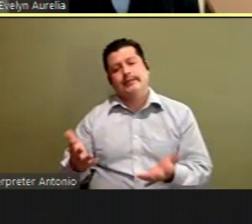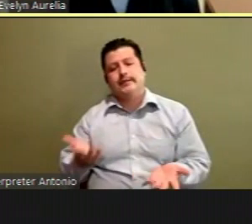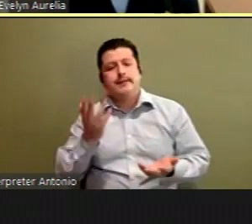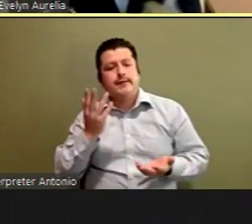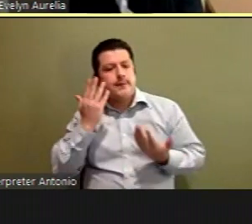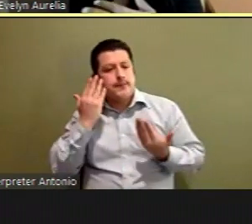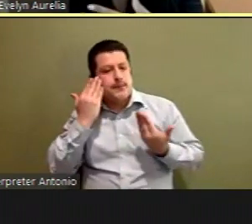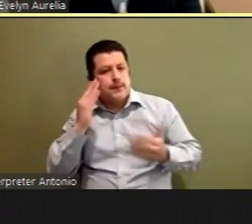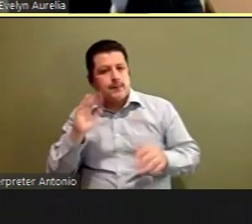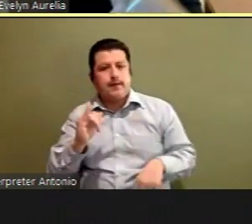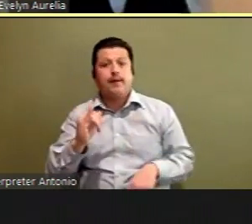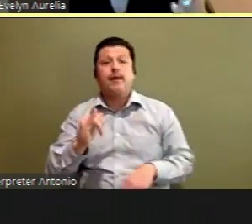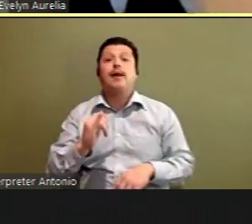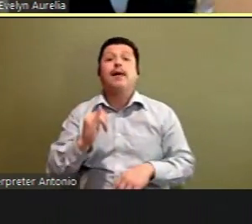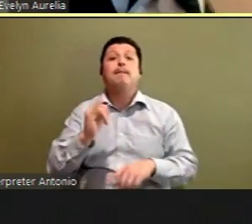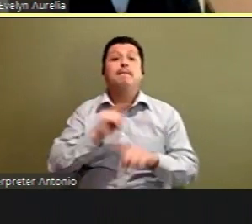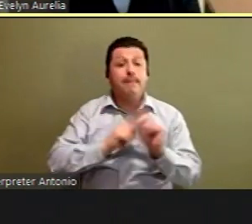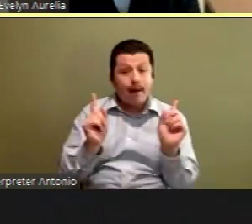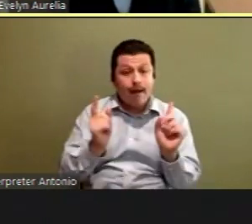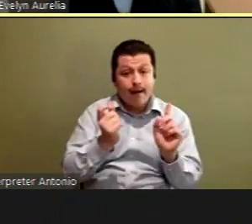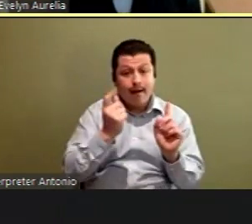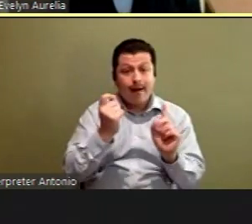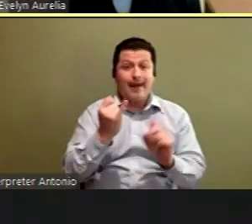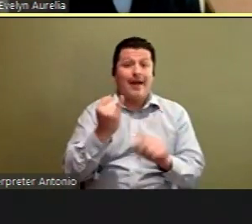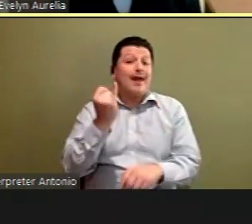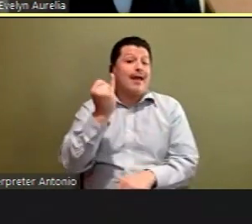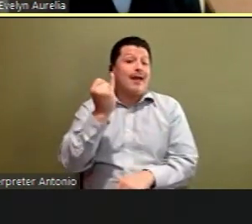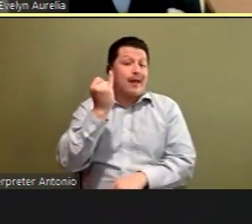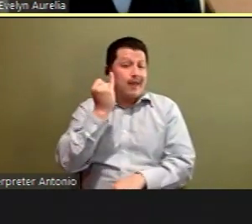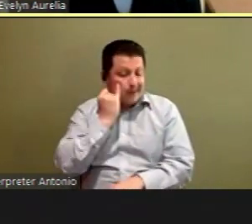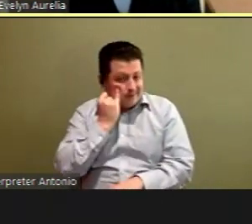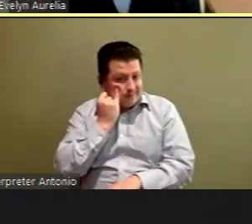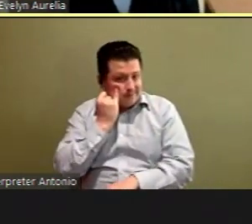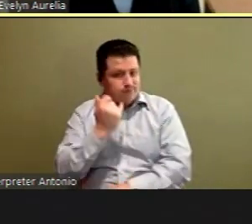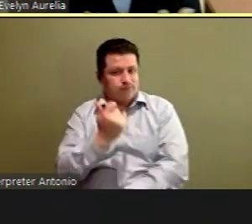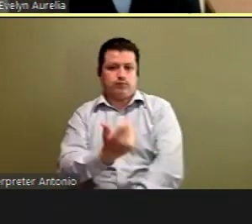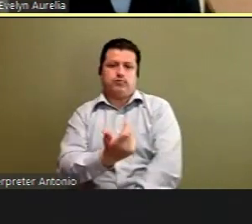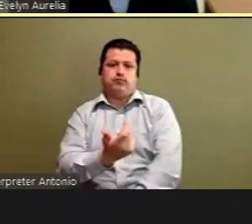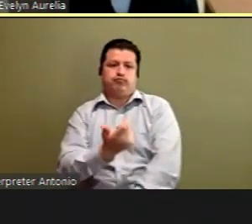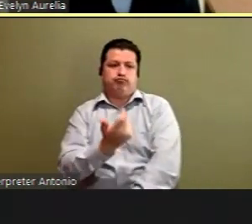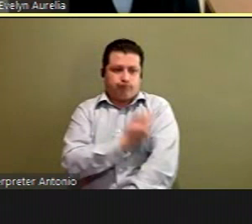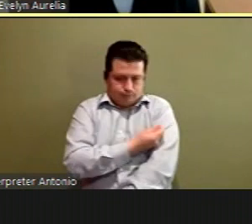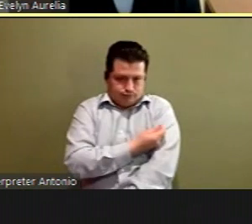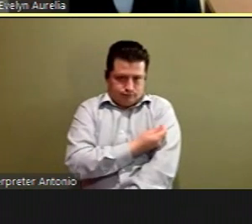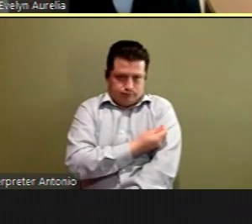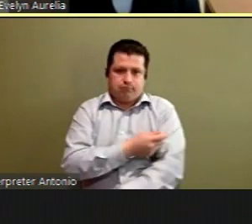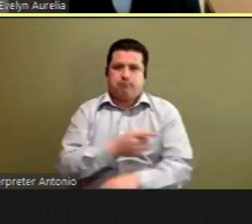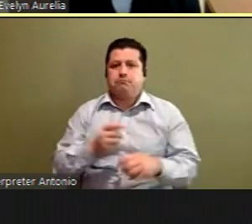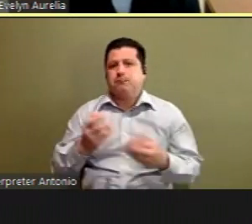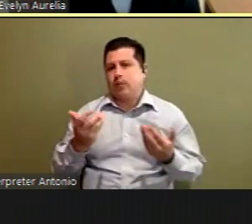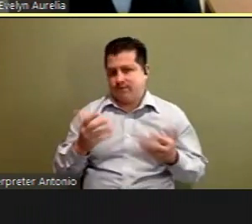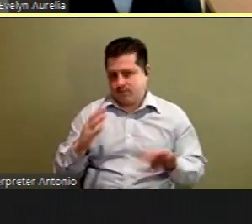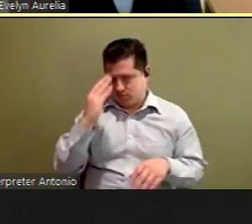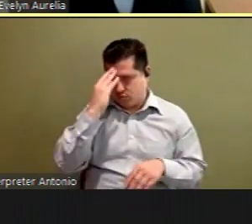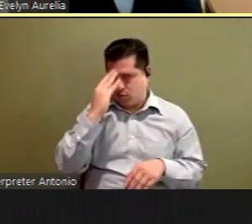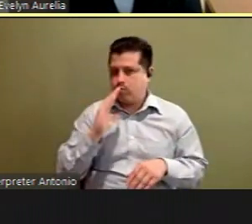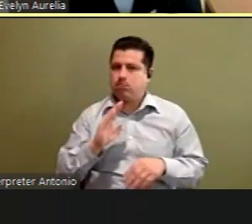you catch COVID, you're not going to have a viral load high enough to transmit it to other people. We can't say with 100% certainty that that's the